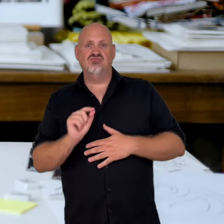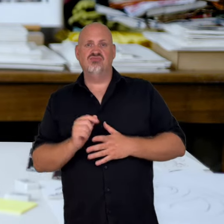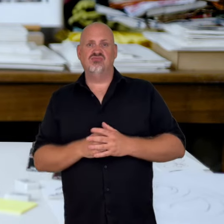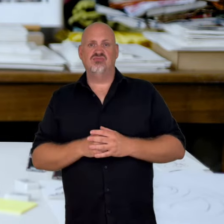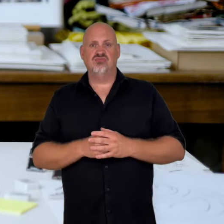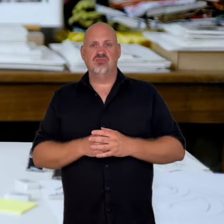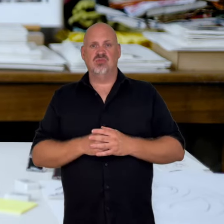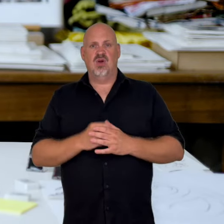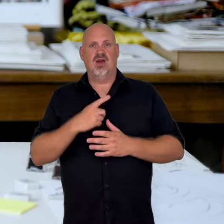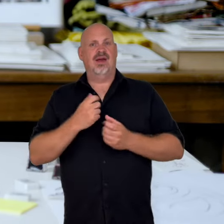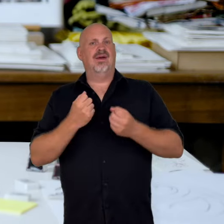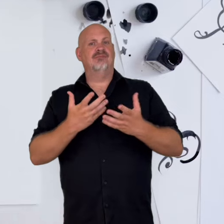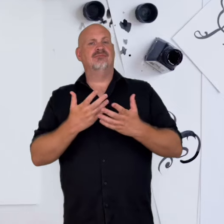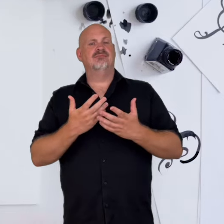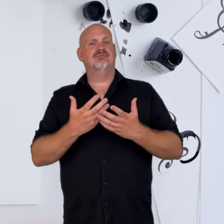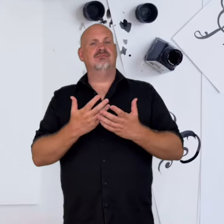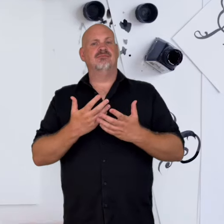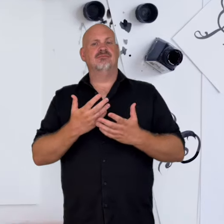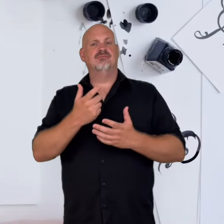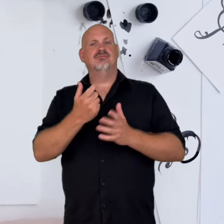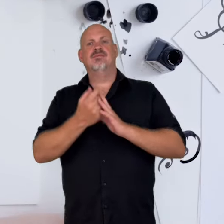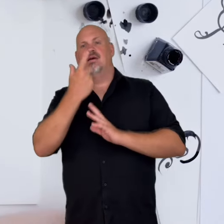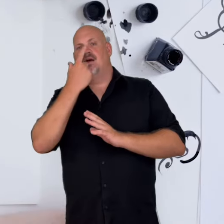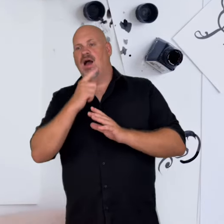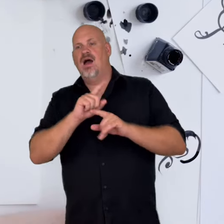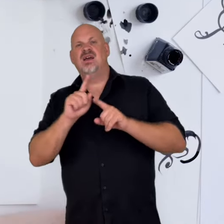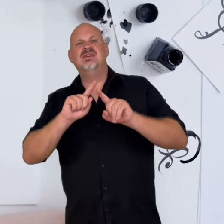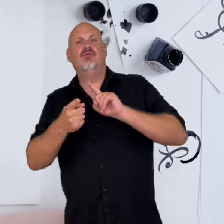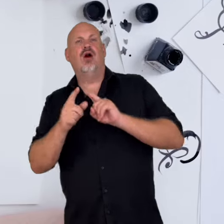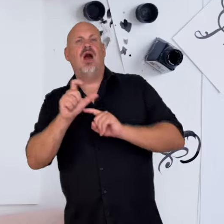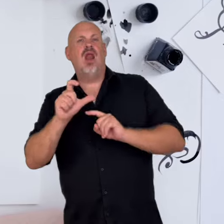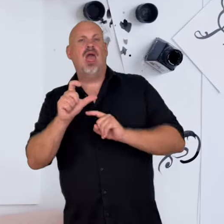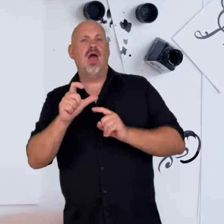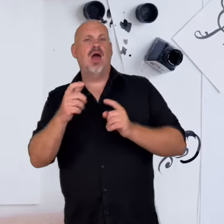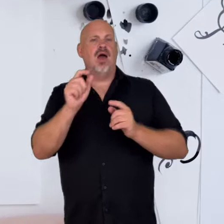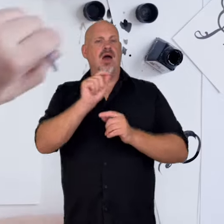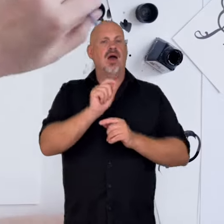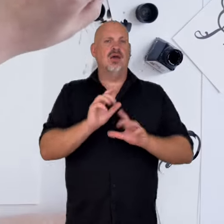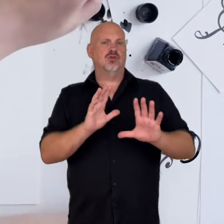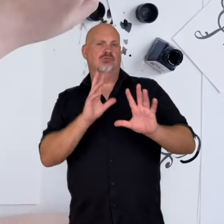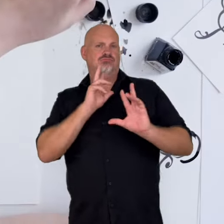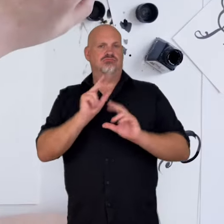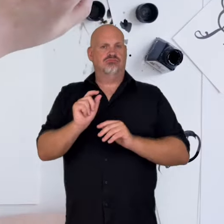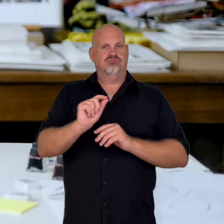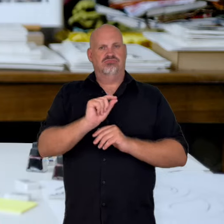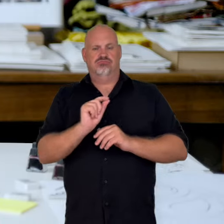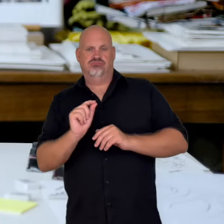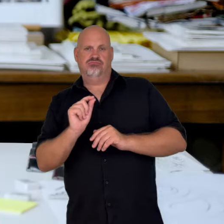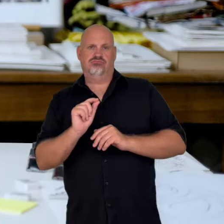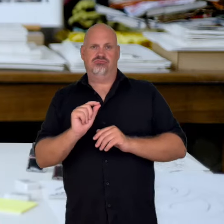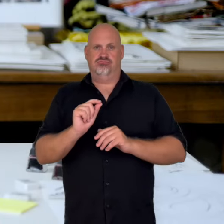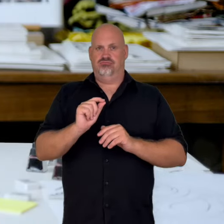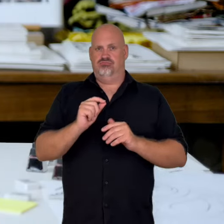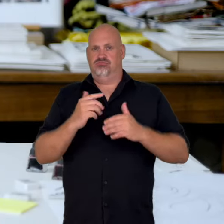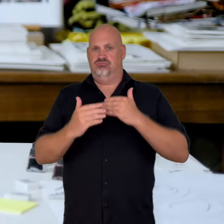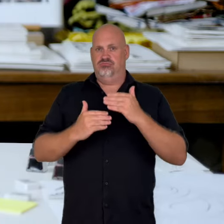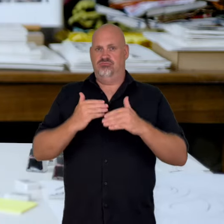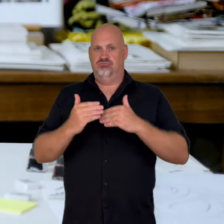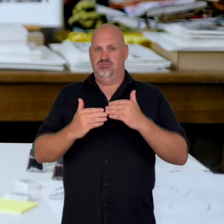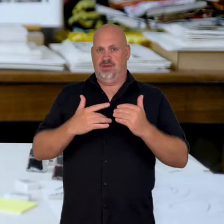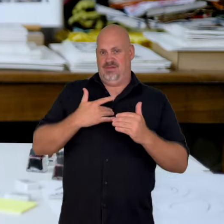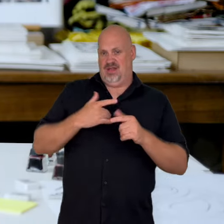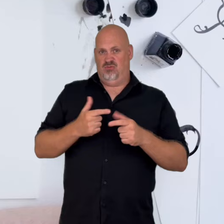bit and making it a bit solid, I think it'd be maybe nice to put into some of these sort of leaf areas. We can start